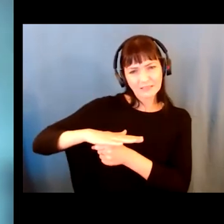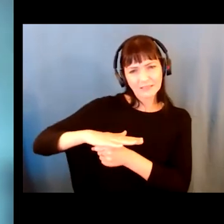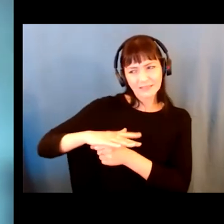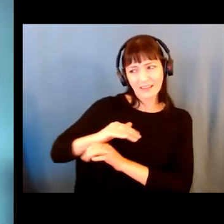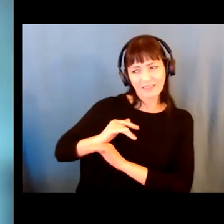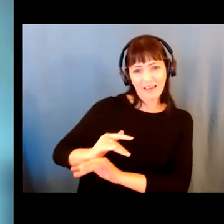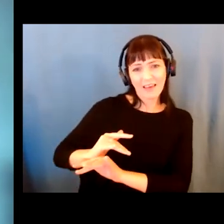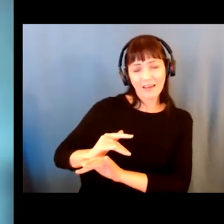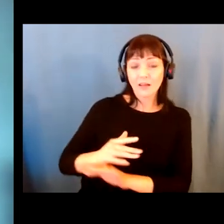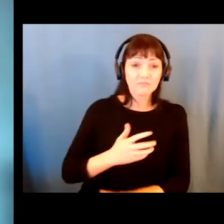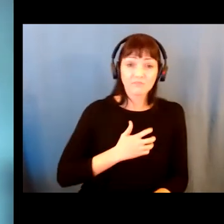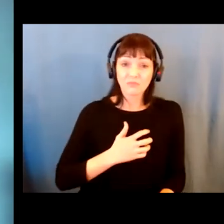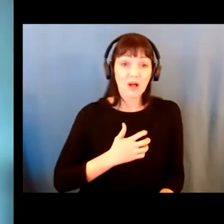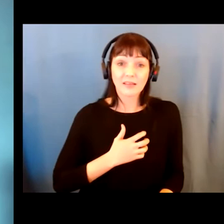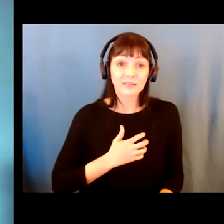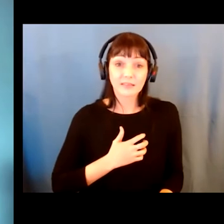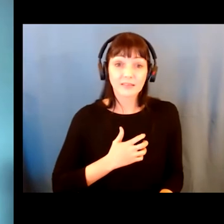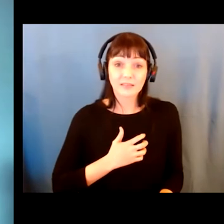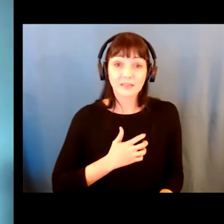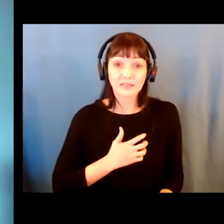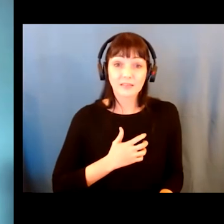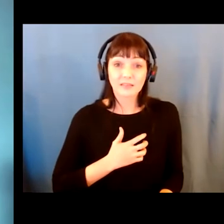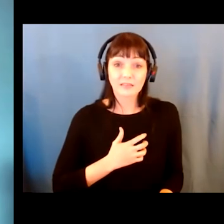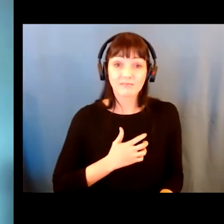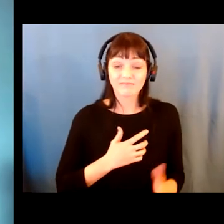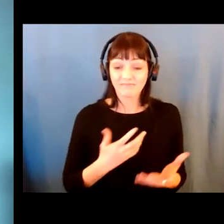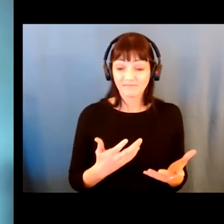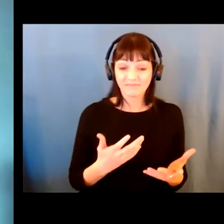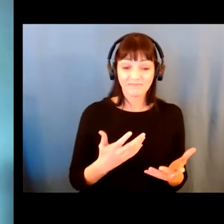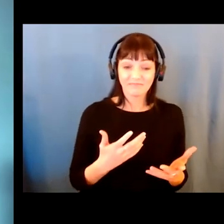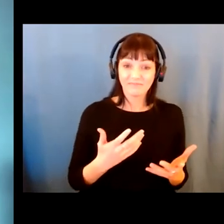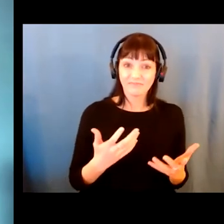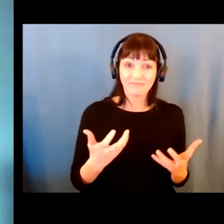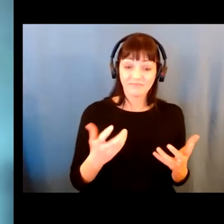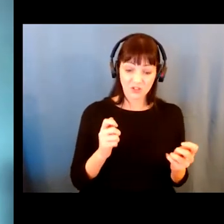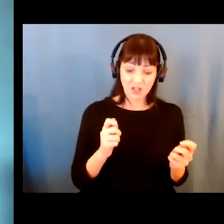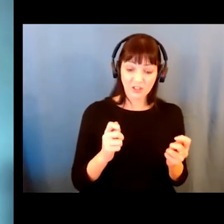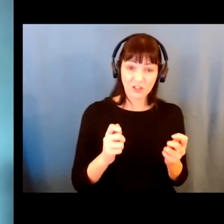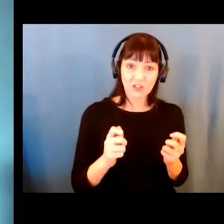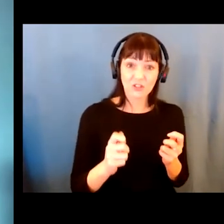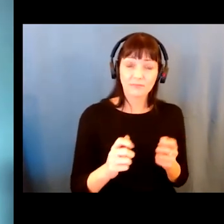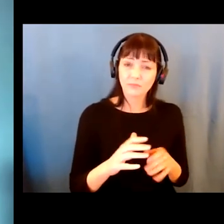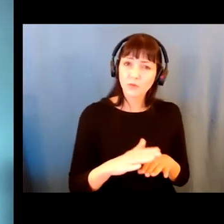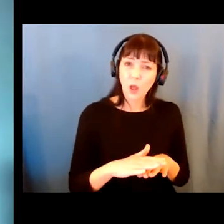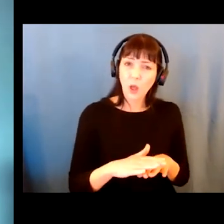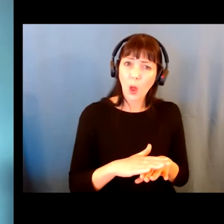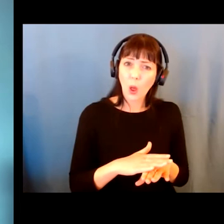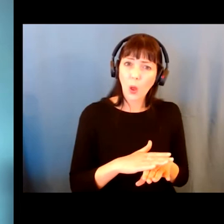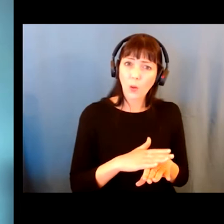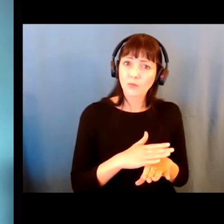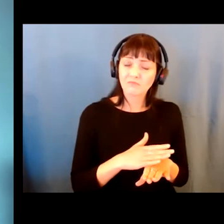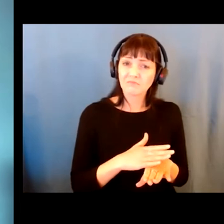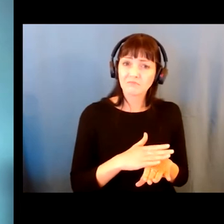So I'm not really surprised at how slow or where we're